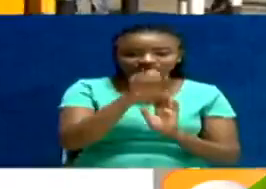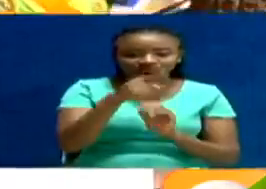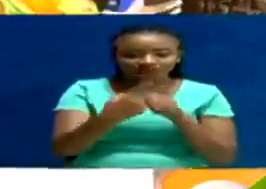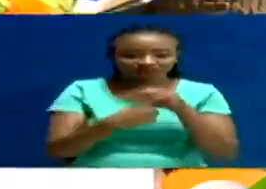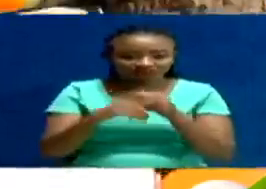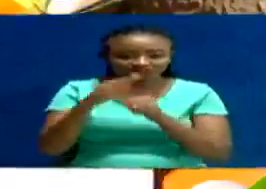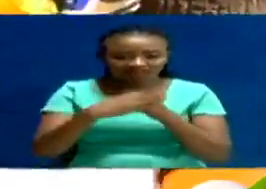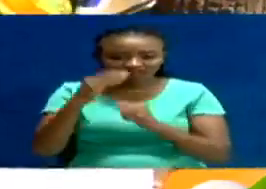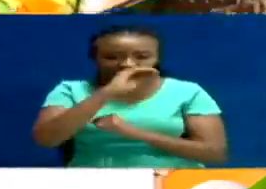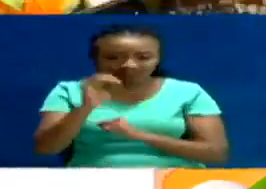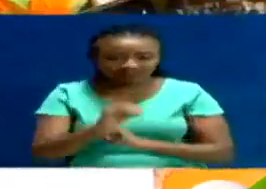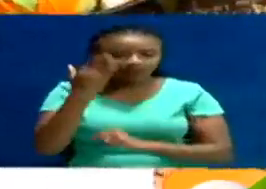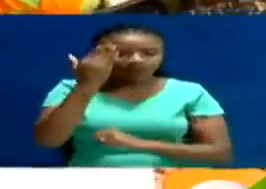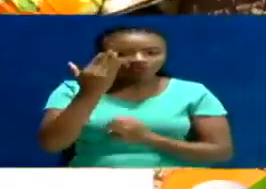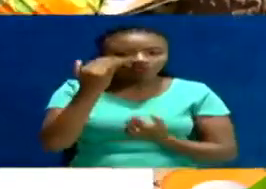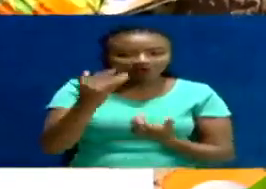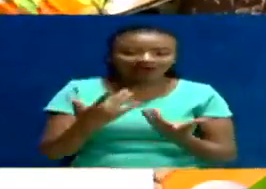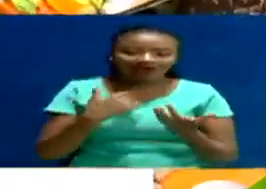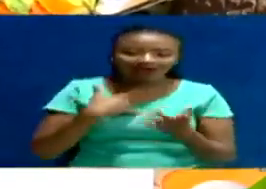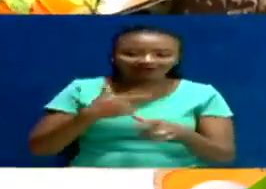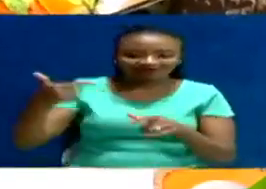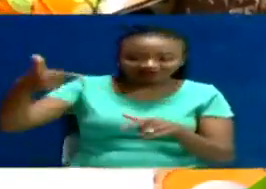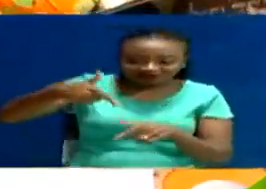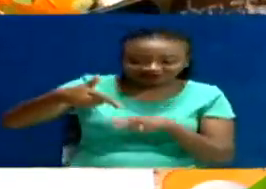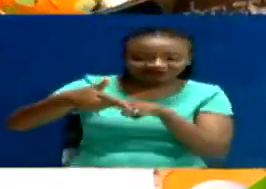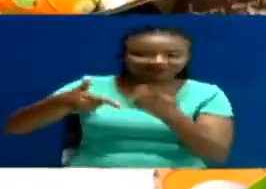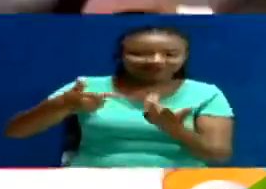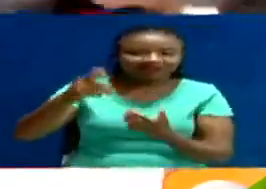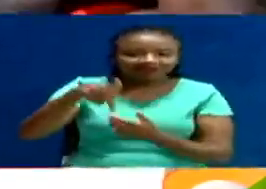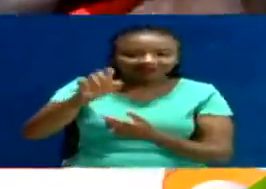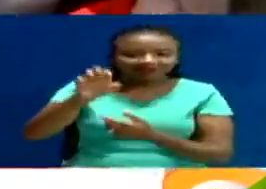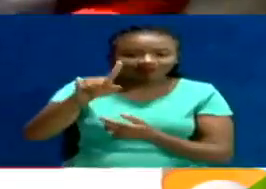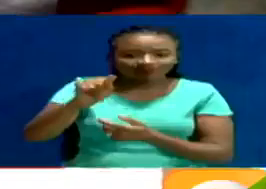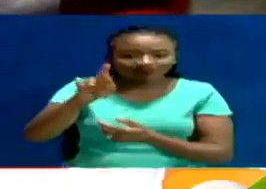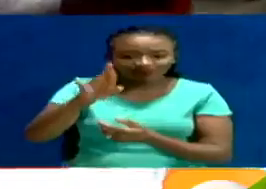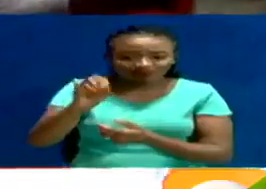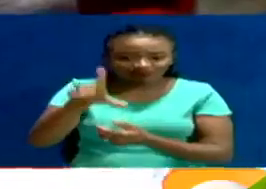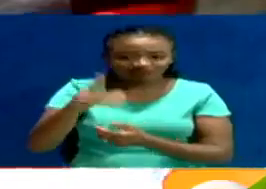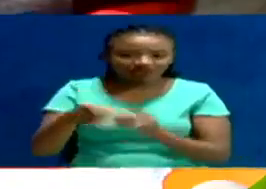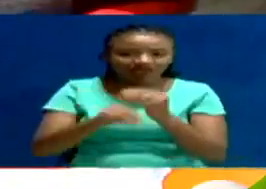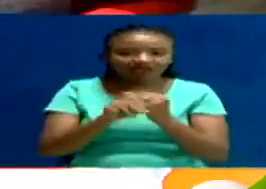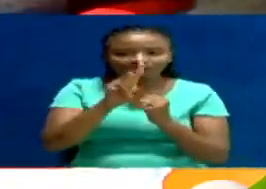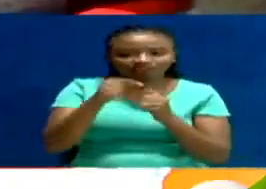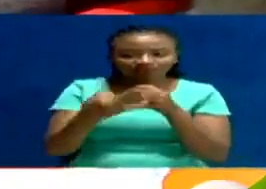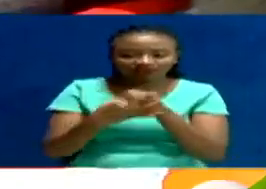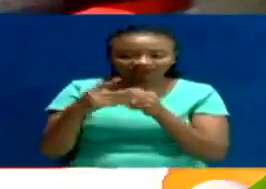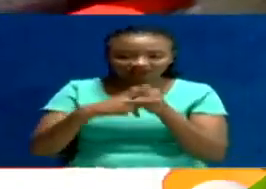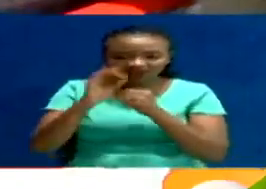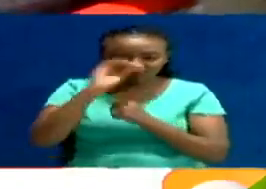by 0.69%, mainly due to increase in pump prices of petrol by 2.87% between April